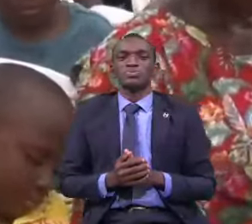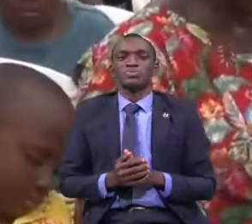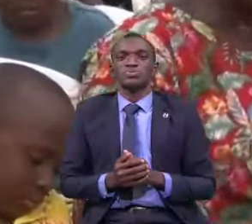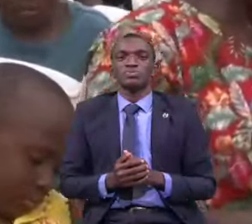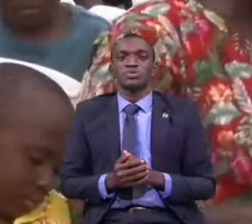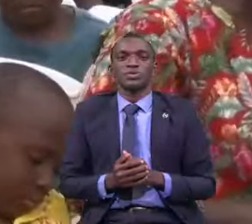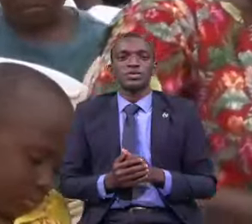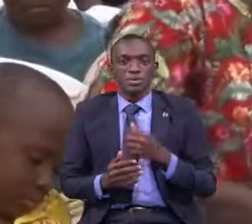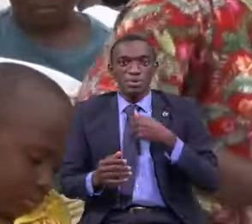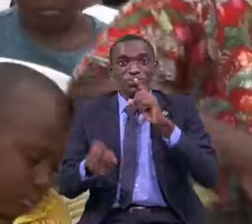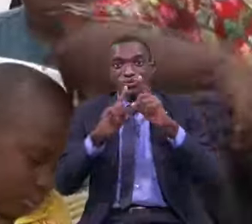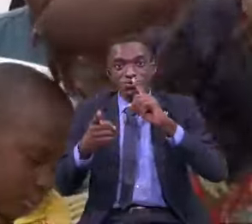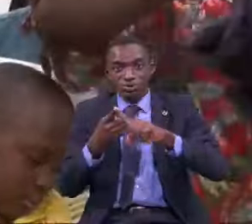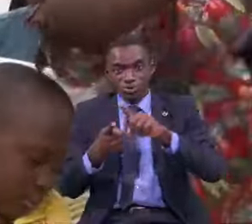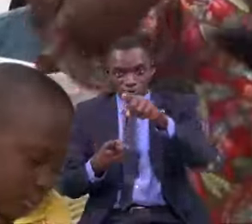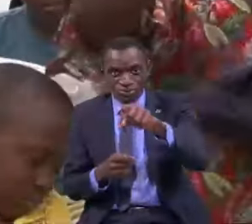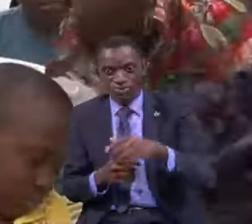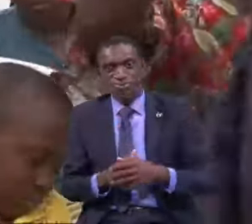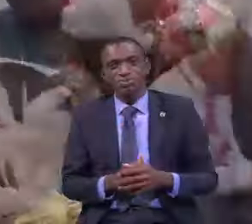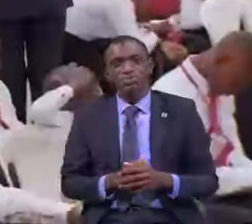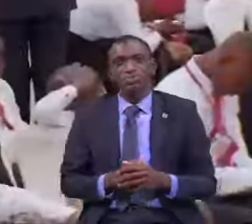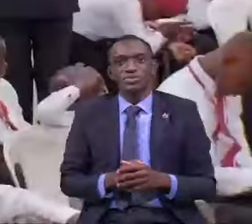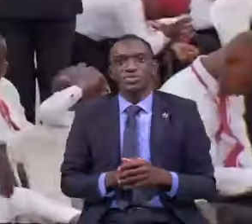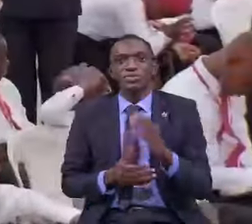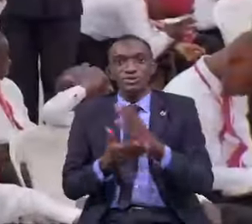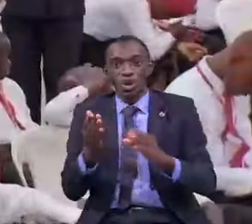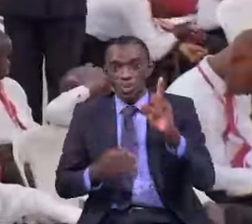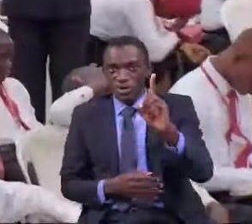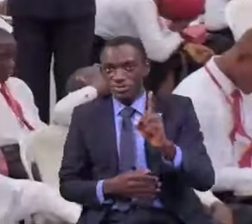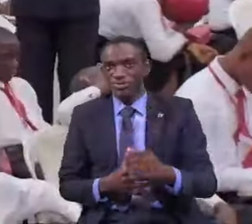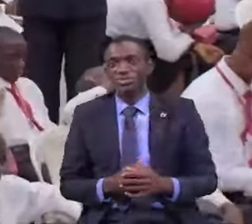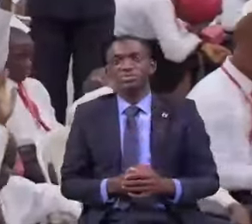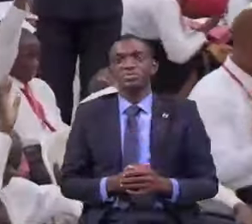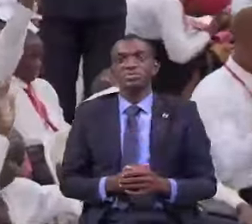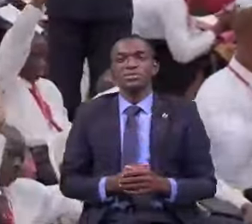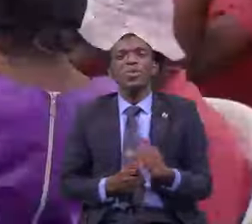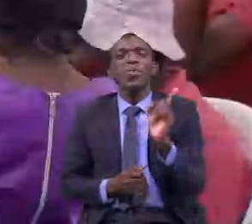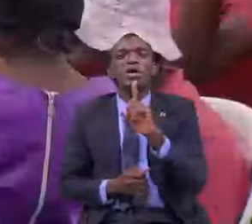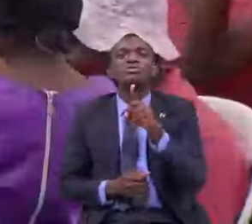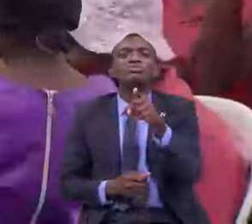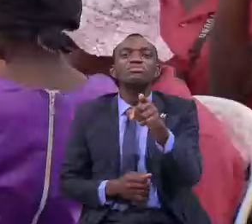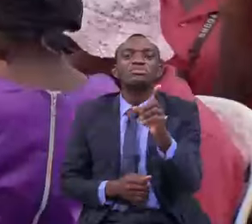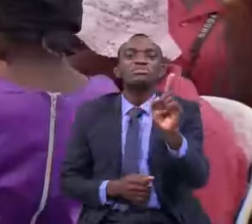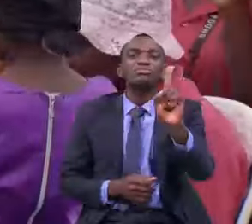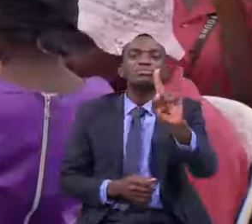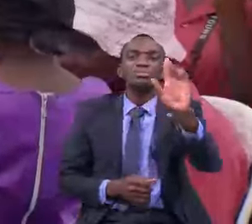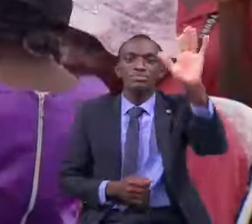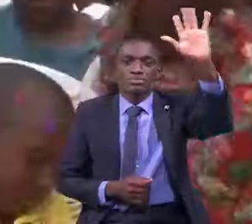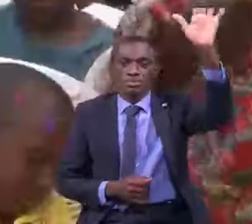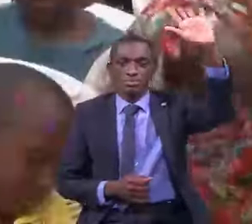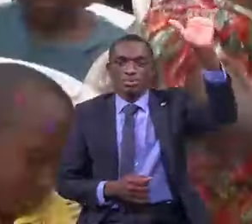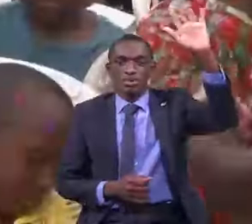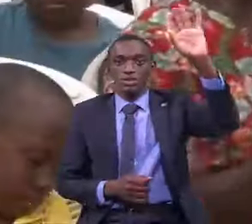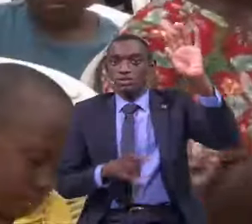I'm talking to somebody. Somebody. Where is he? Where is she?